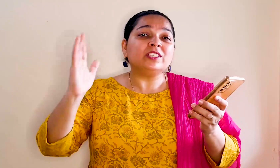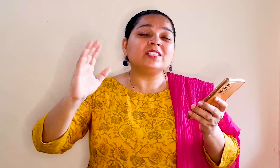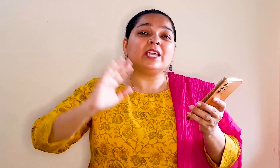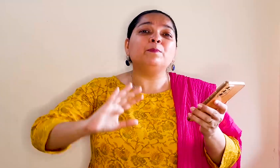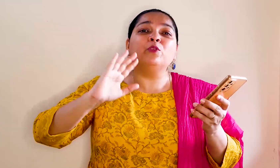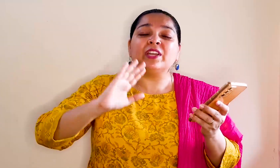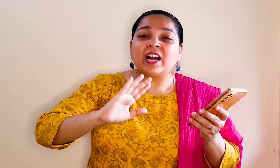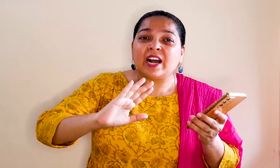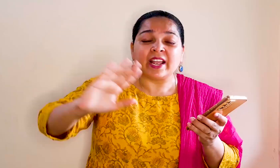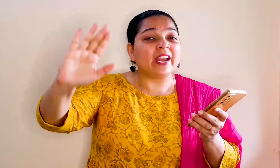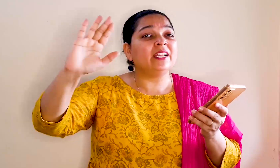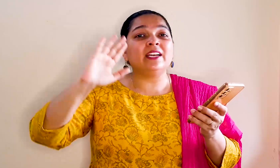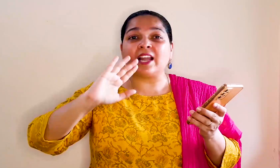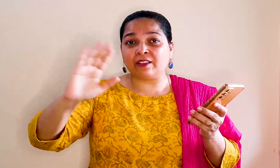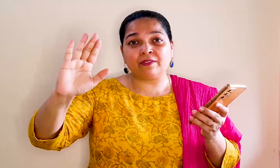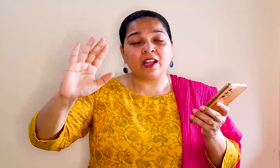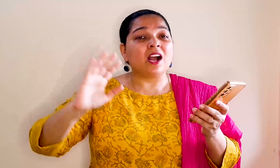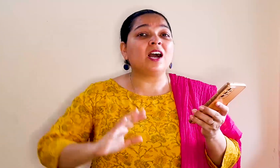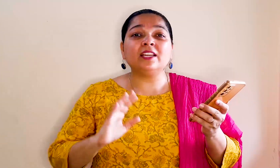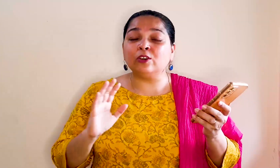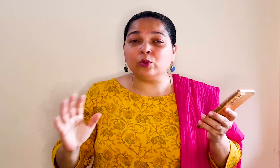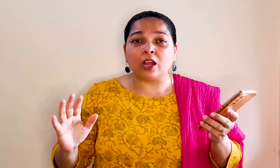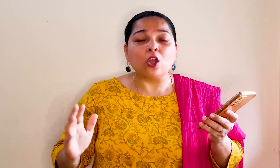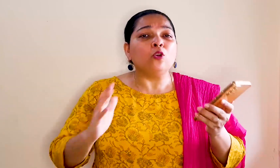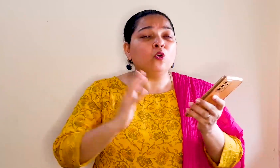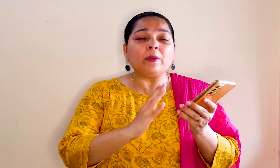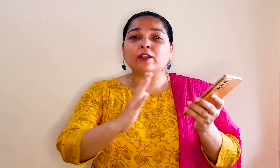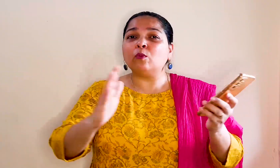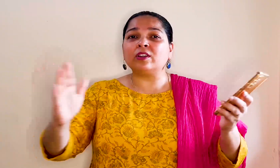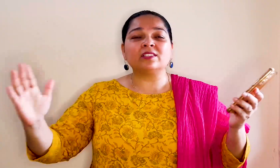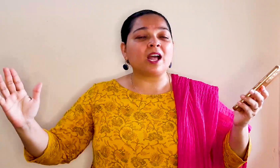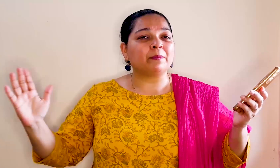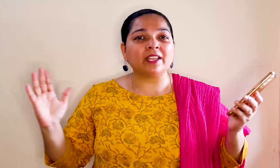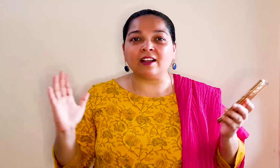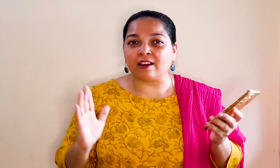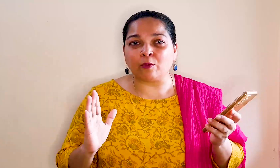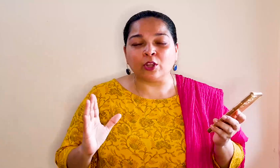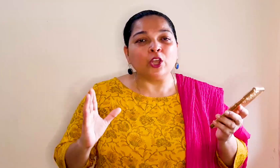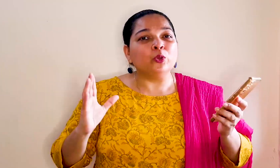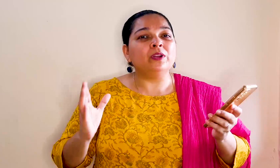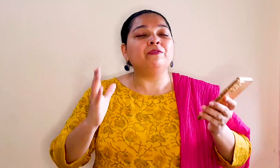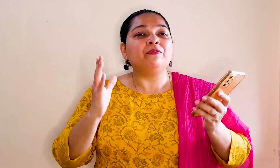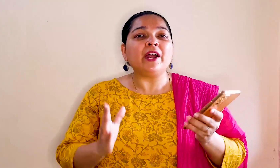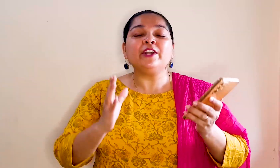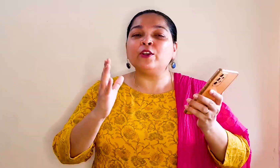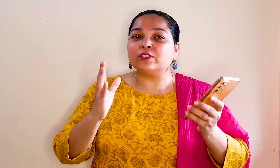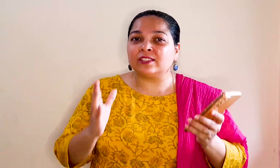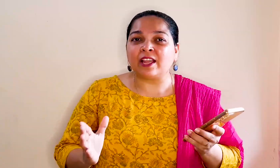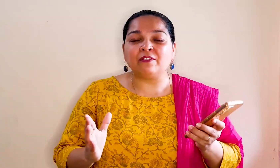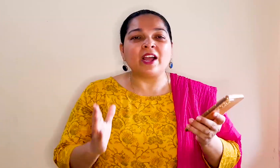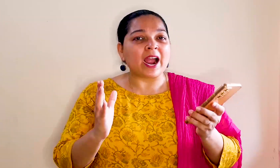How you will just keep moving ahead in life. Hallelujah. No matter what is happening around, you will